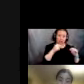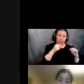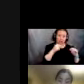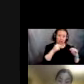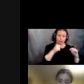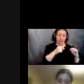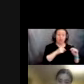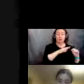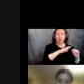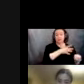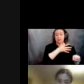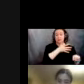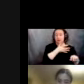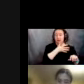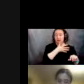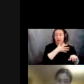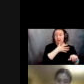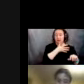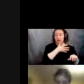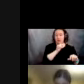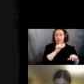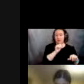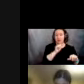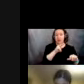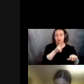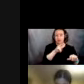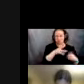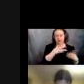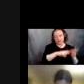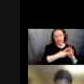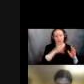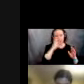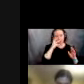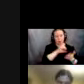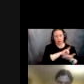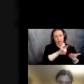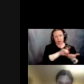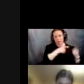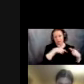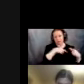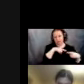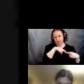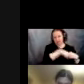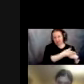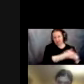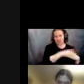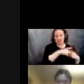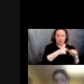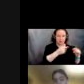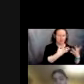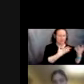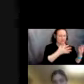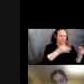was Ainu, so he was discriminated against in Japan and had gone to Tokyo to